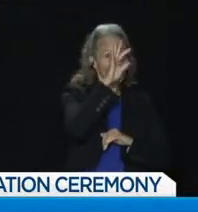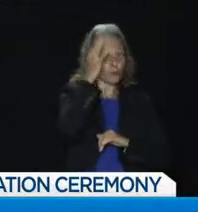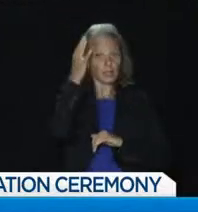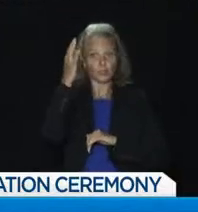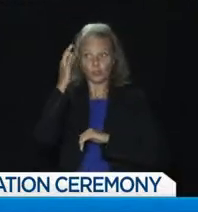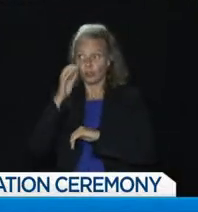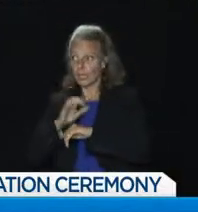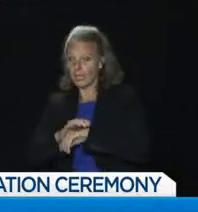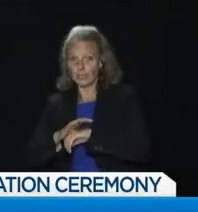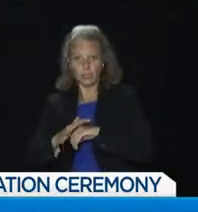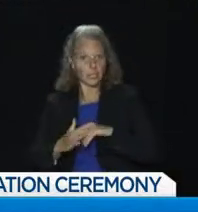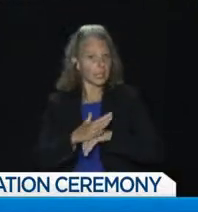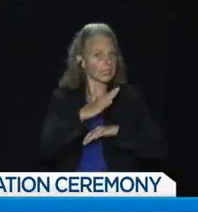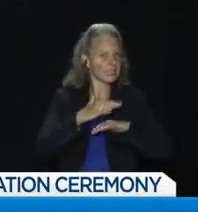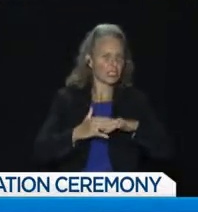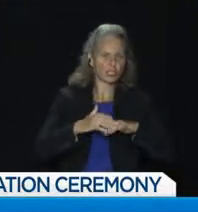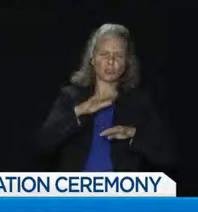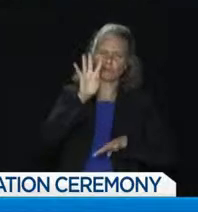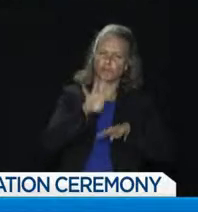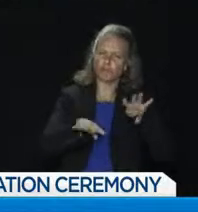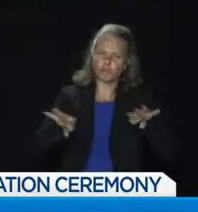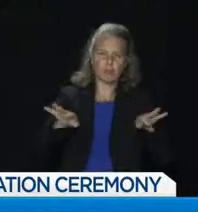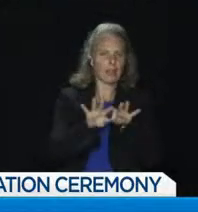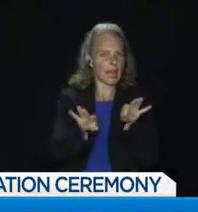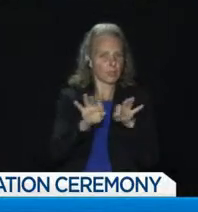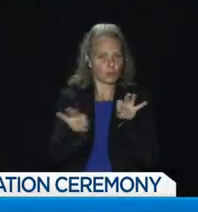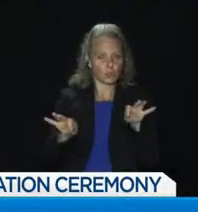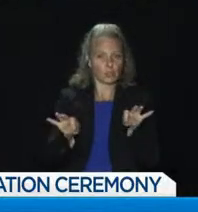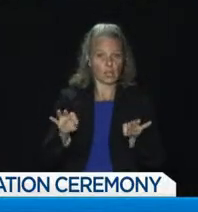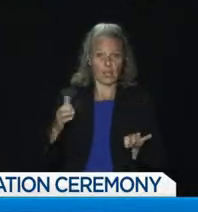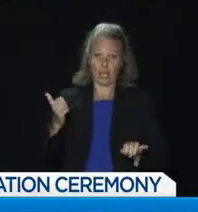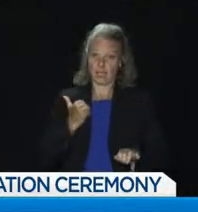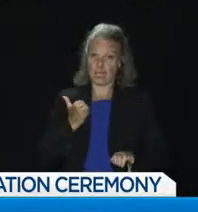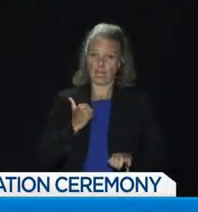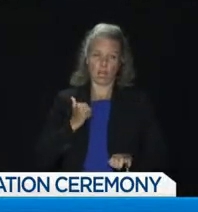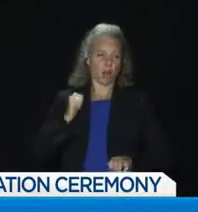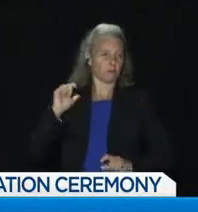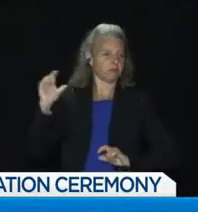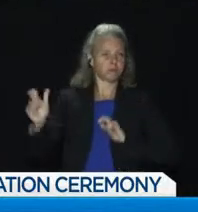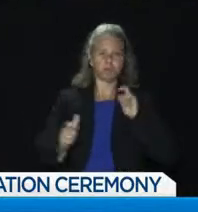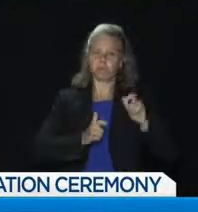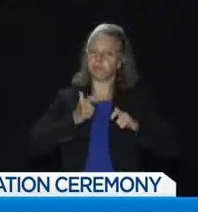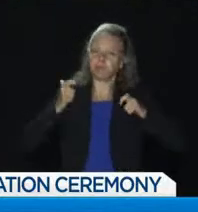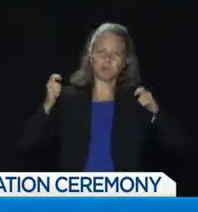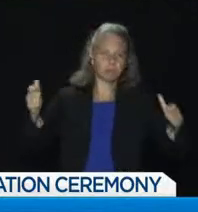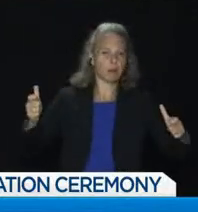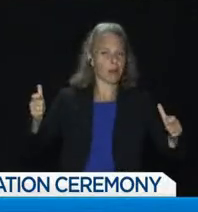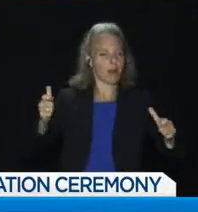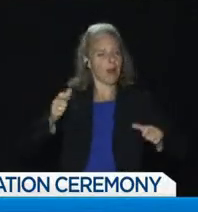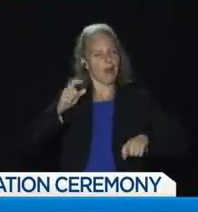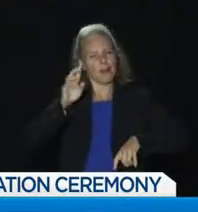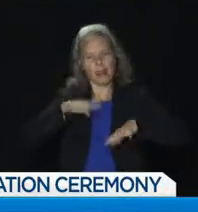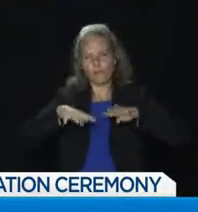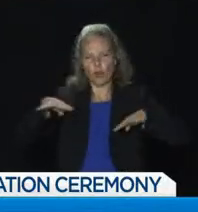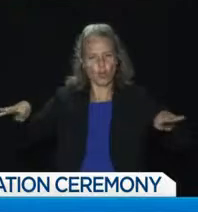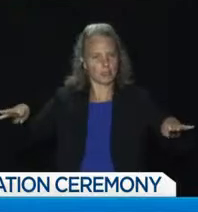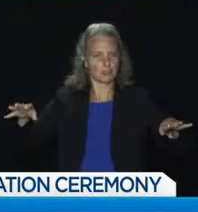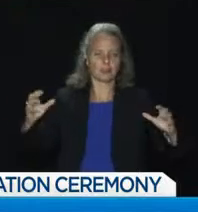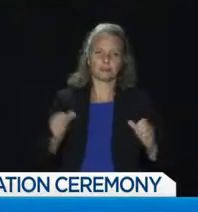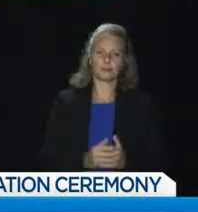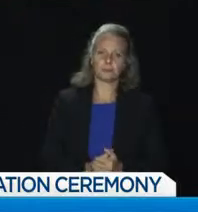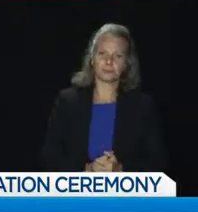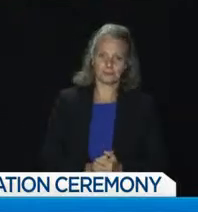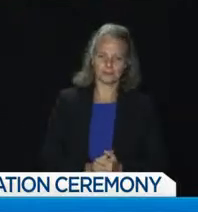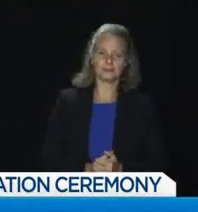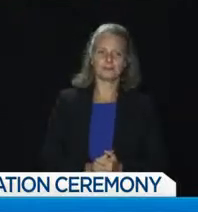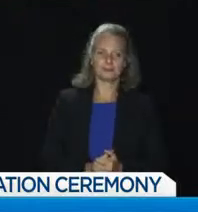big place. This is a diverse place. And so we need people